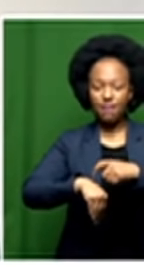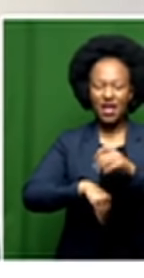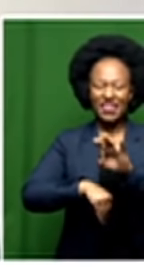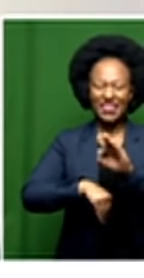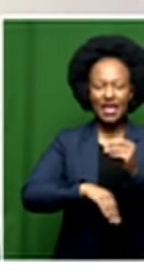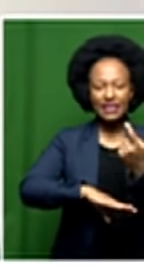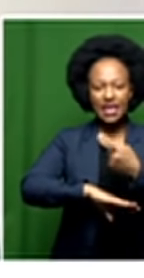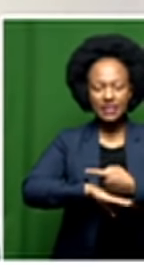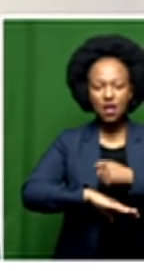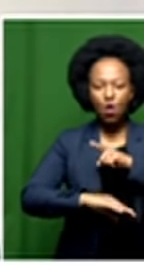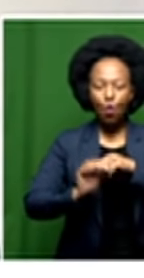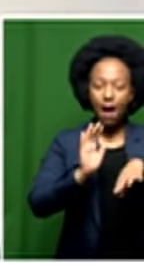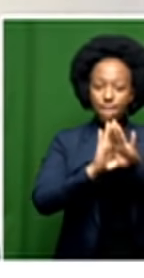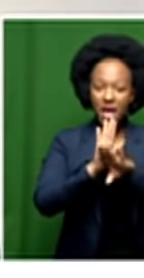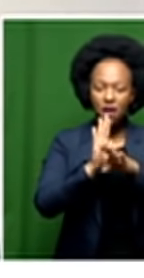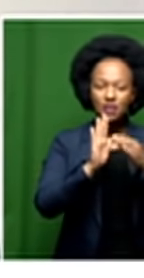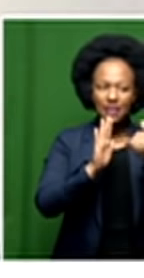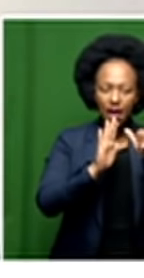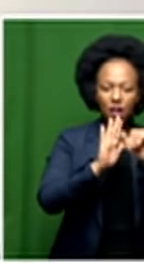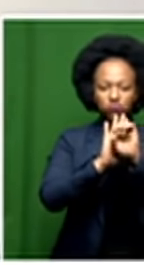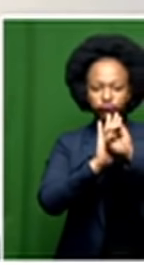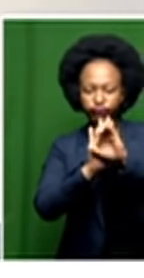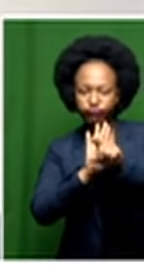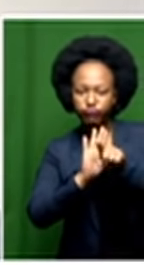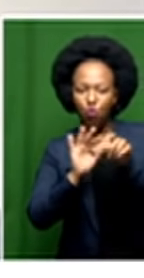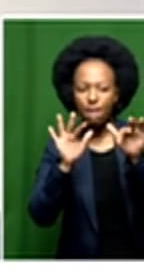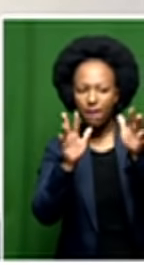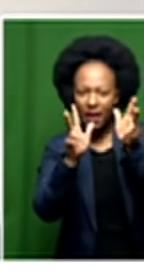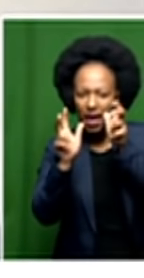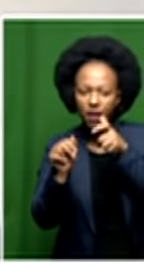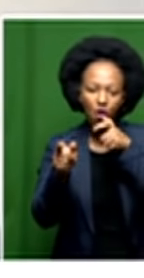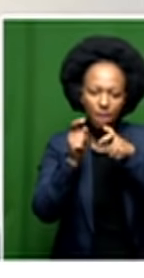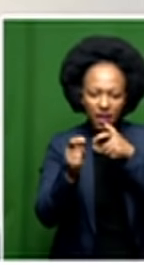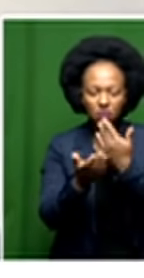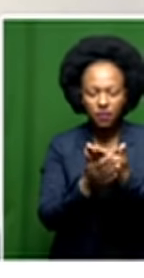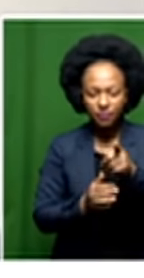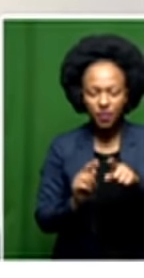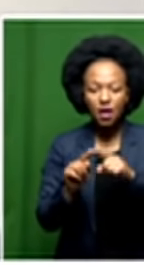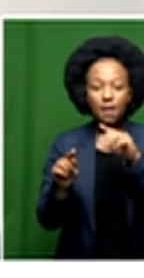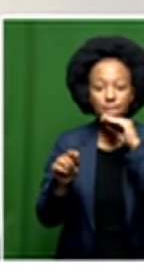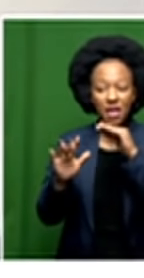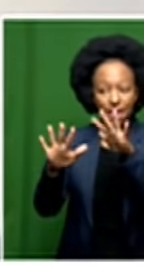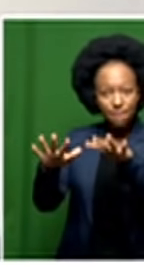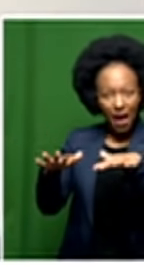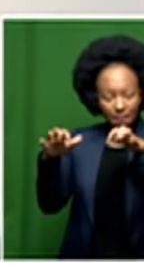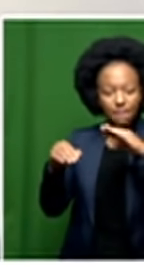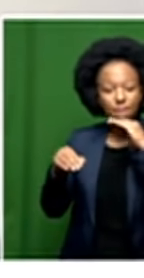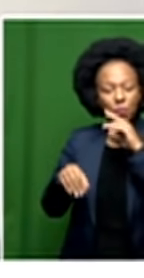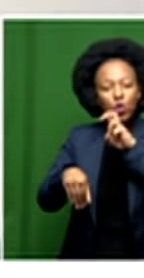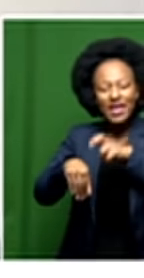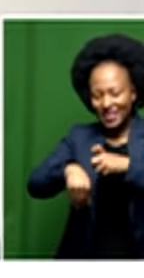whilst the bill is advertised. So if you went through a parliamentary process, you are looking at a minimum of 60